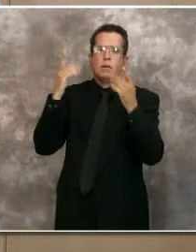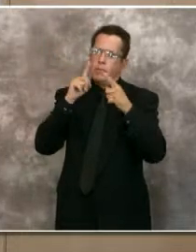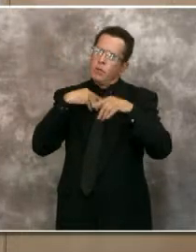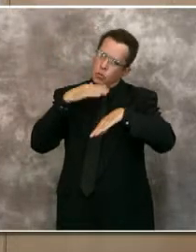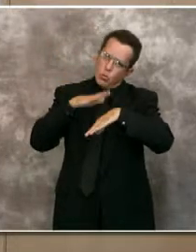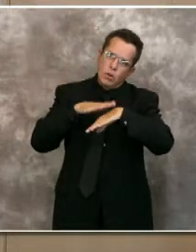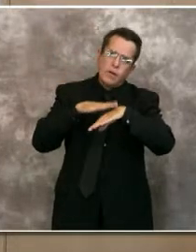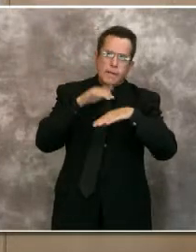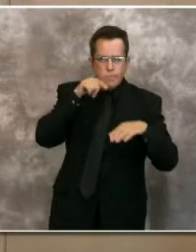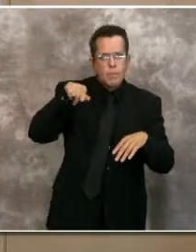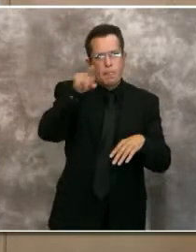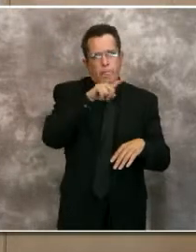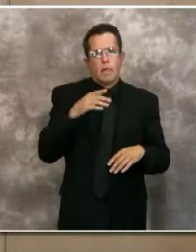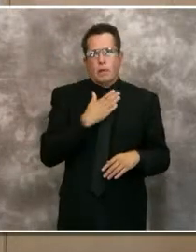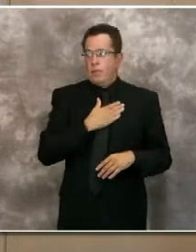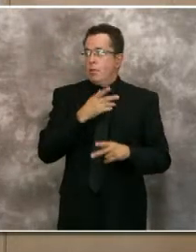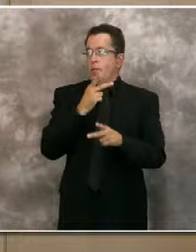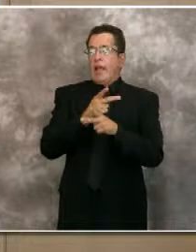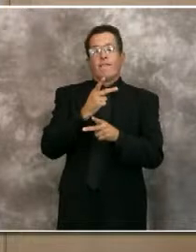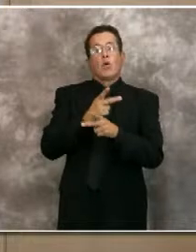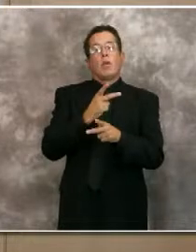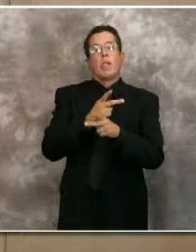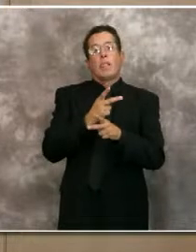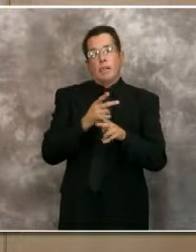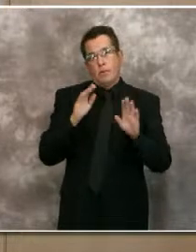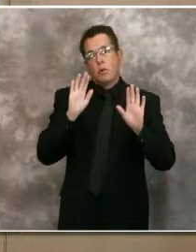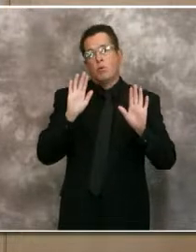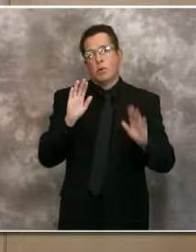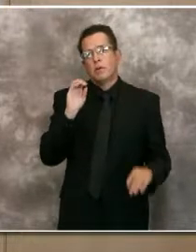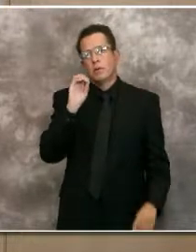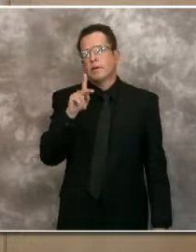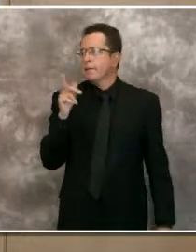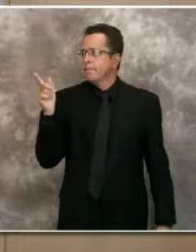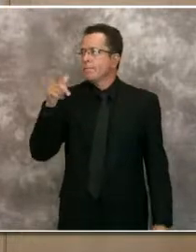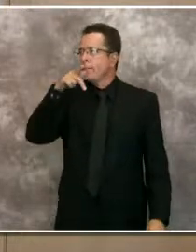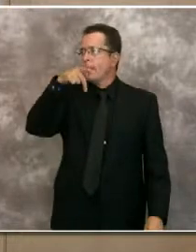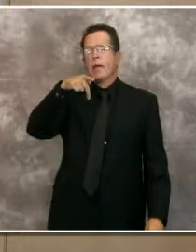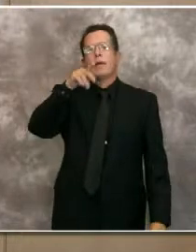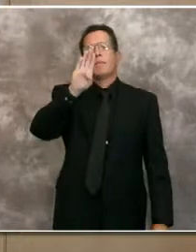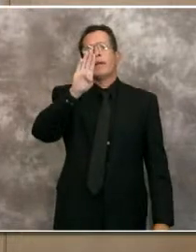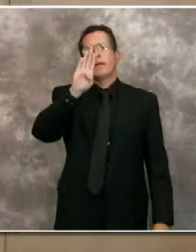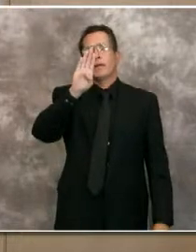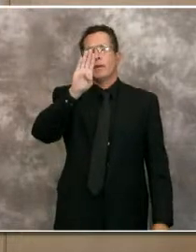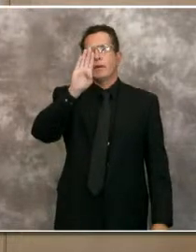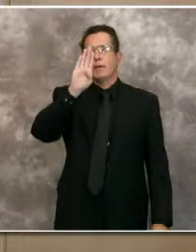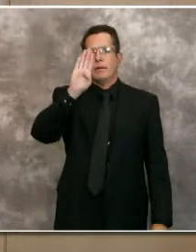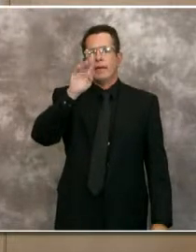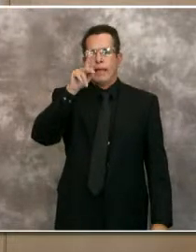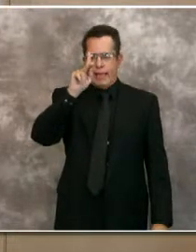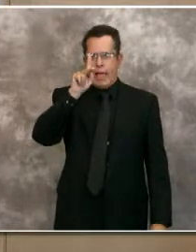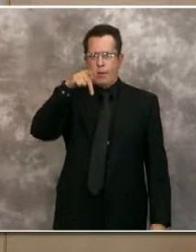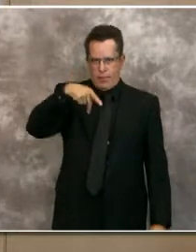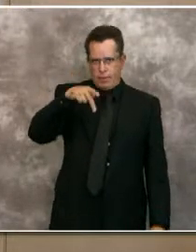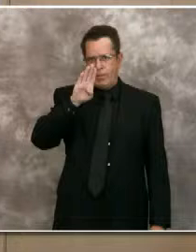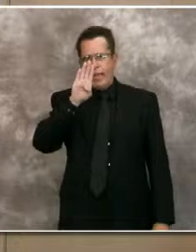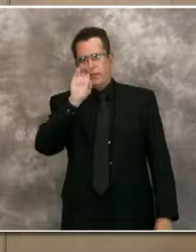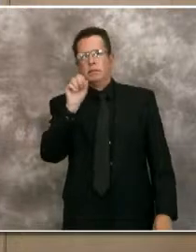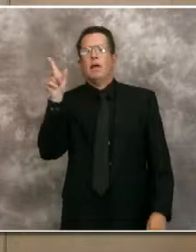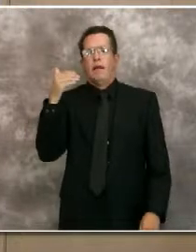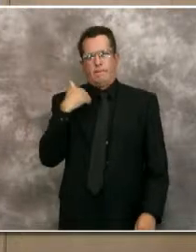Thank you. Thank you. Dr. Wooten, actually, Taryn Mento from KBBS has a similar question related to the